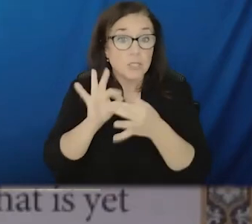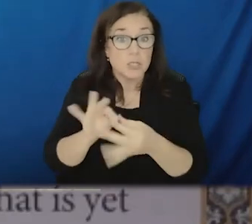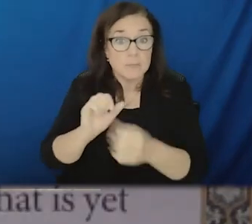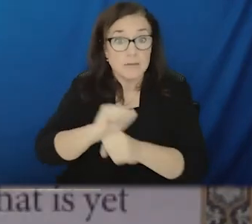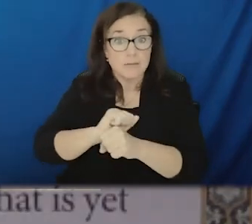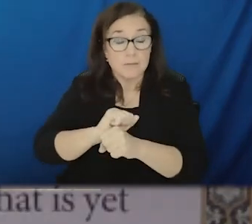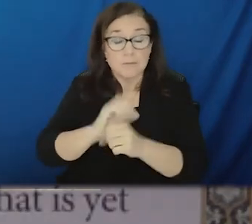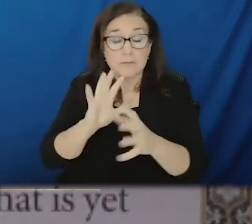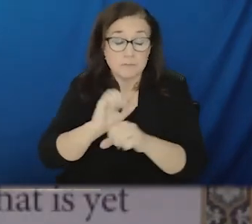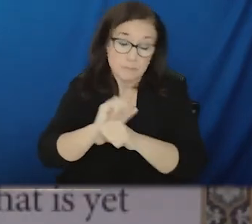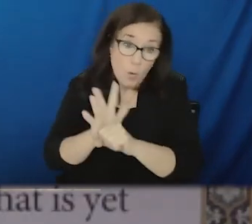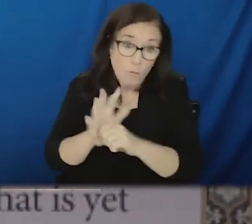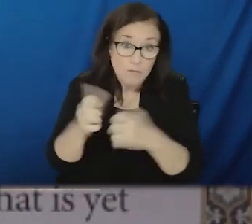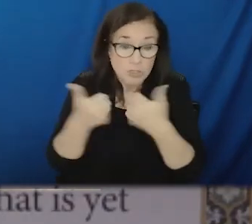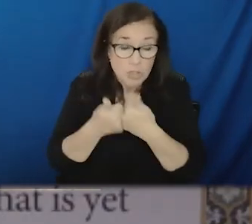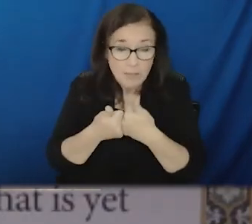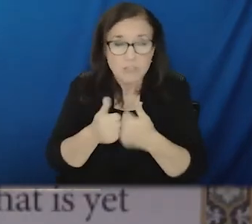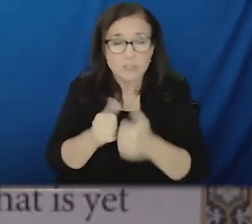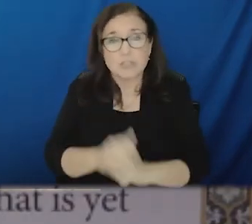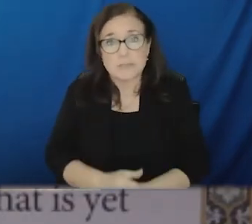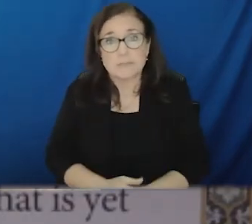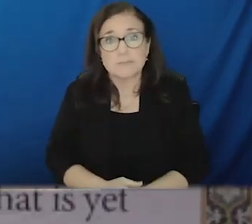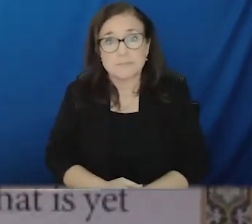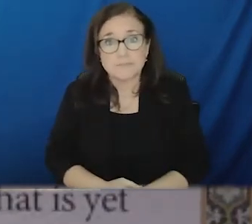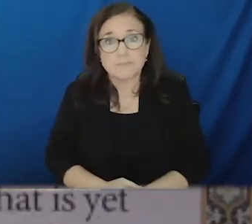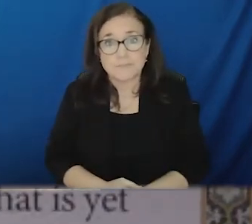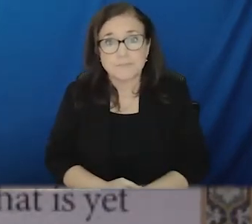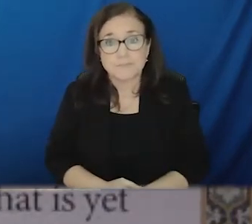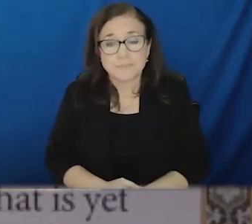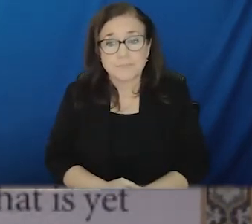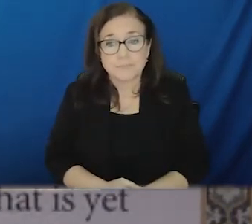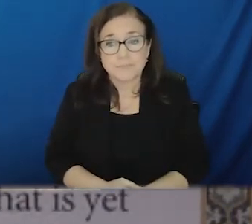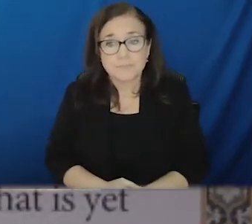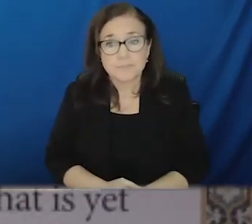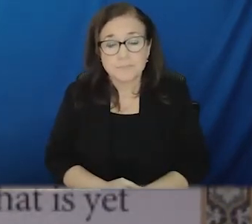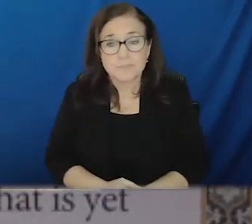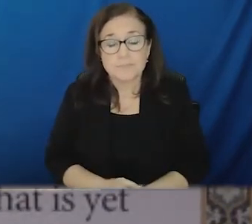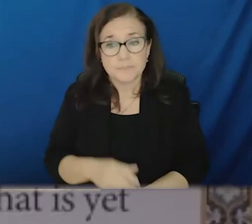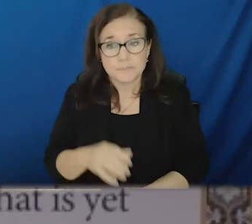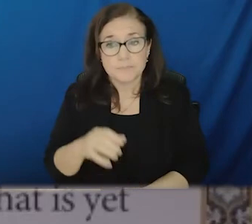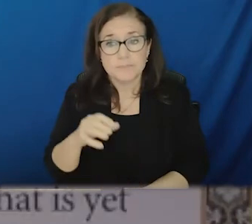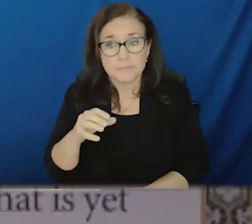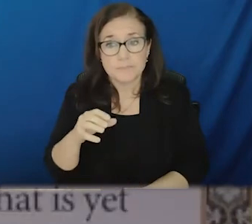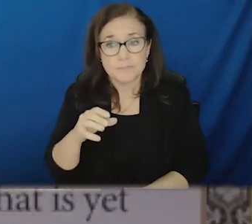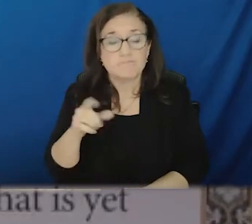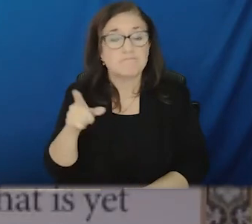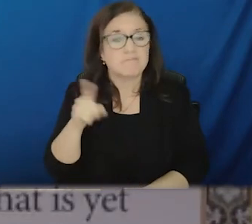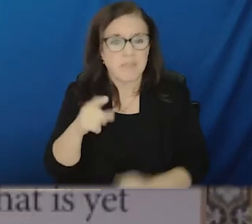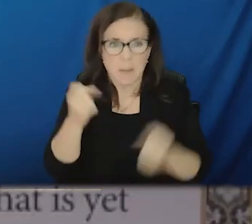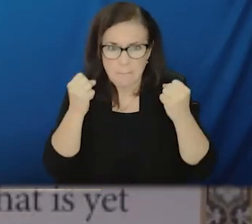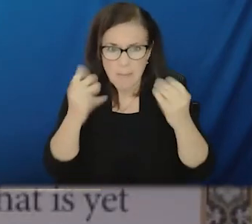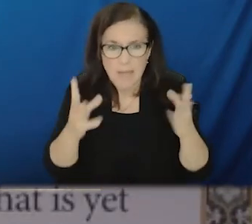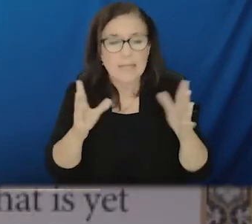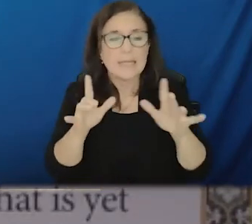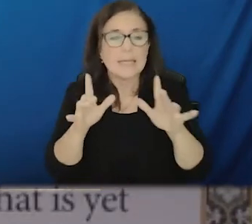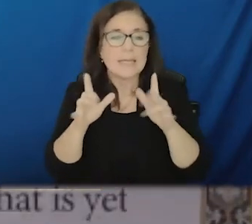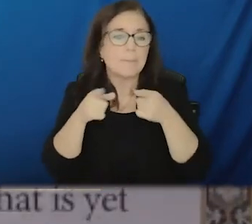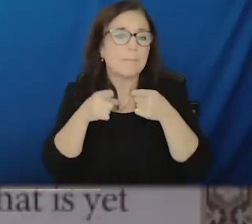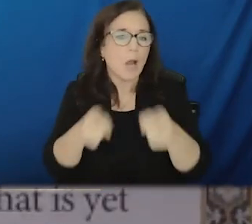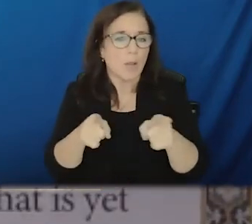right now are there are a lot of active chief business official recruitments going on. This is